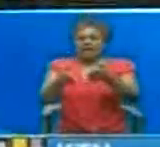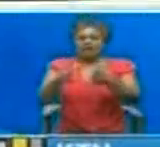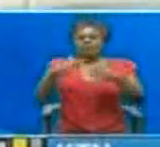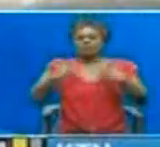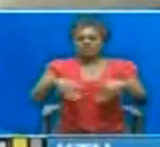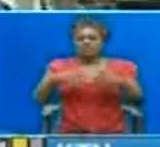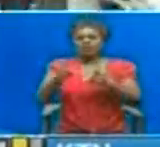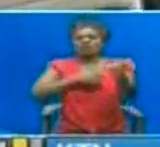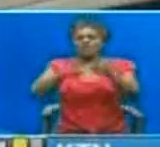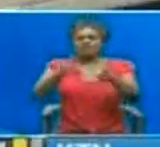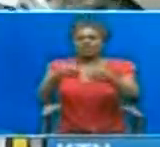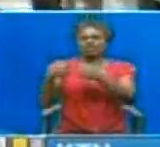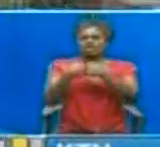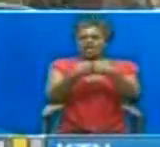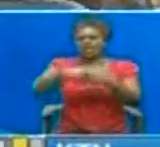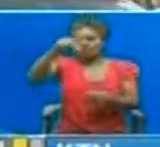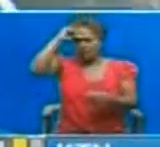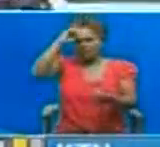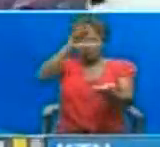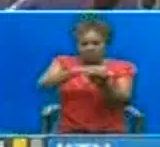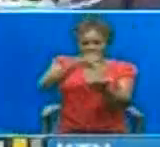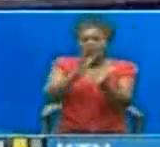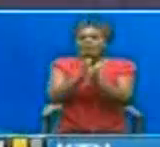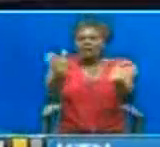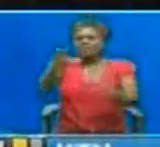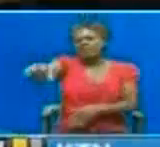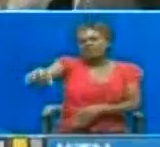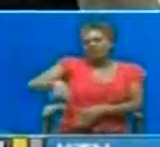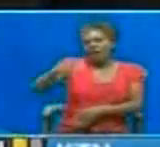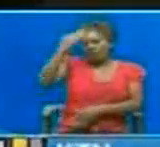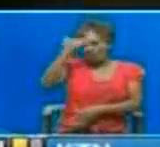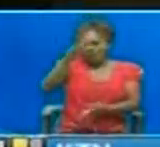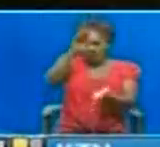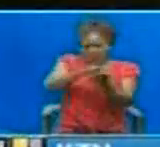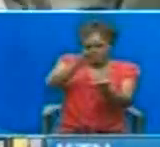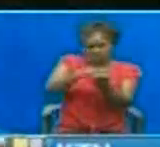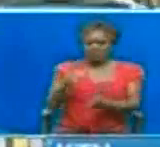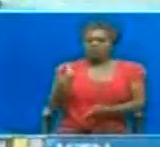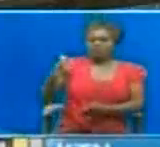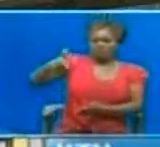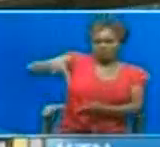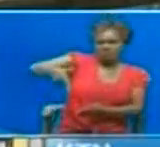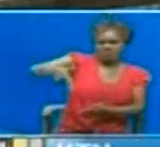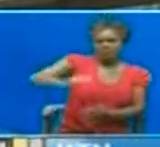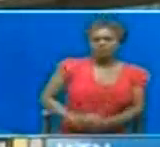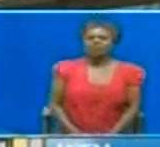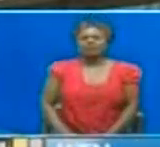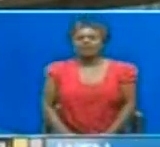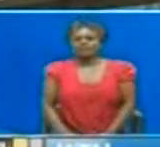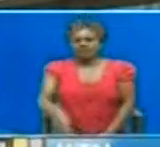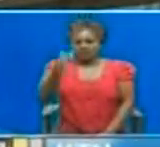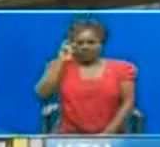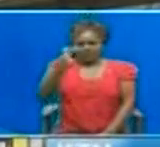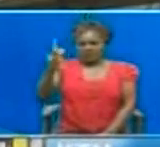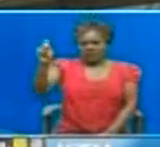are challenging the government to also reduce public transport fares following the fall in fuel prices. A spot check